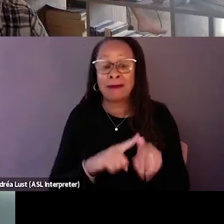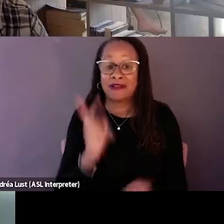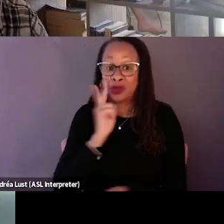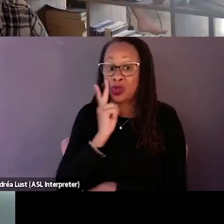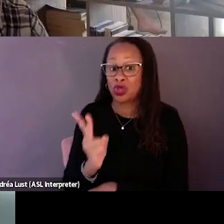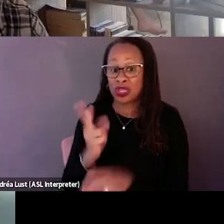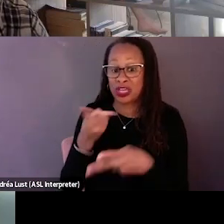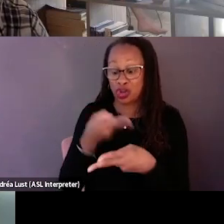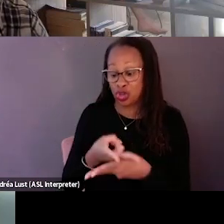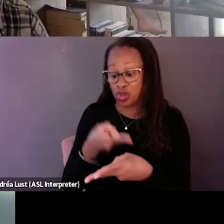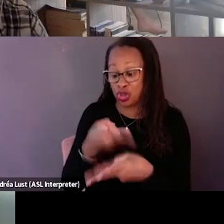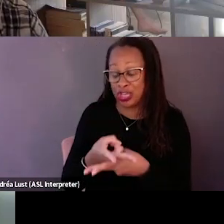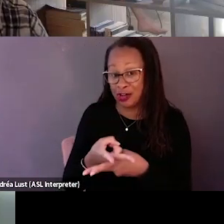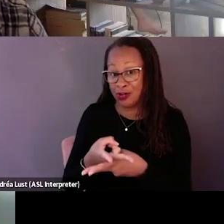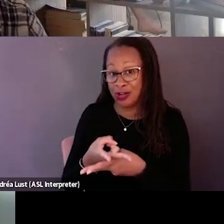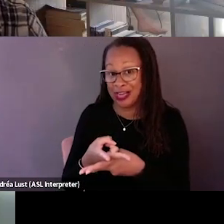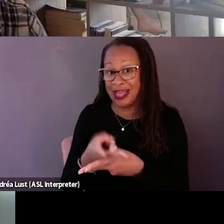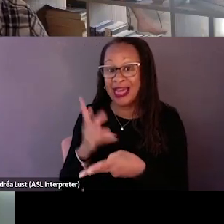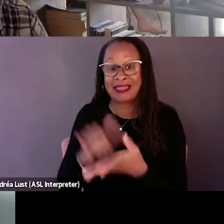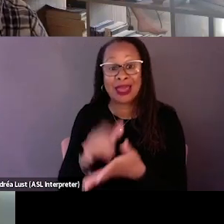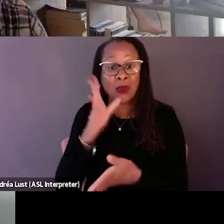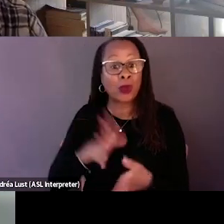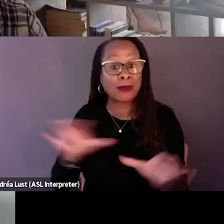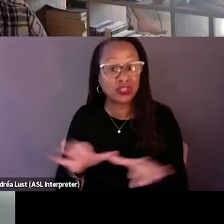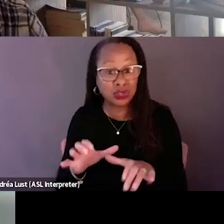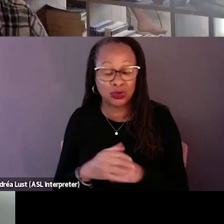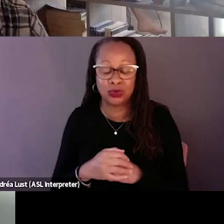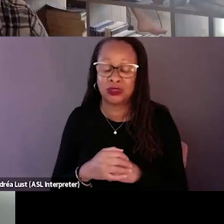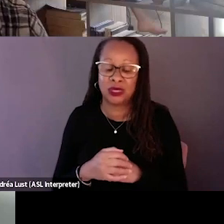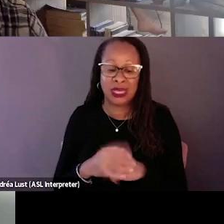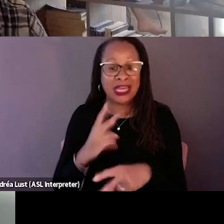at the caretaking, the caretaking,